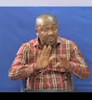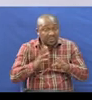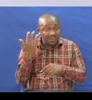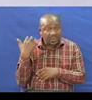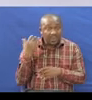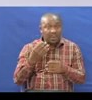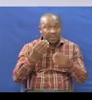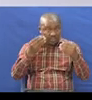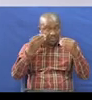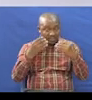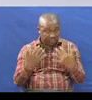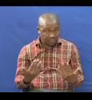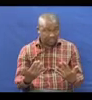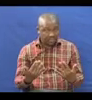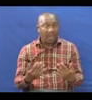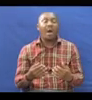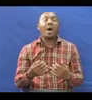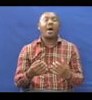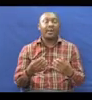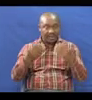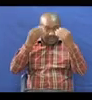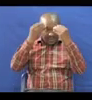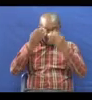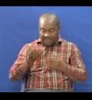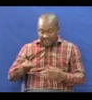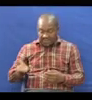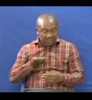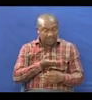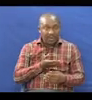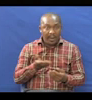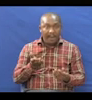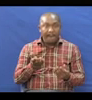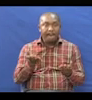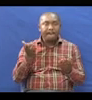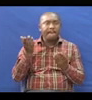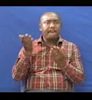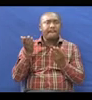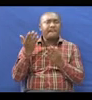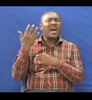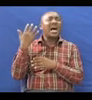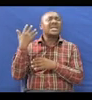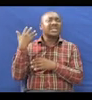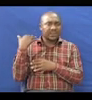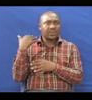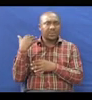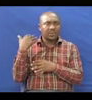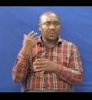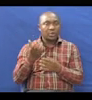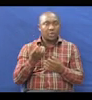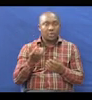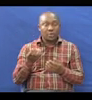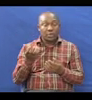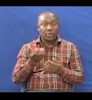us to learn about the past society so that we can compare it. We can compare the